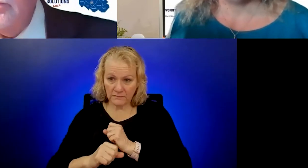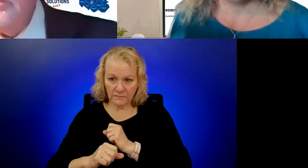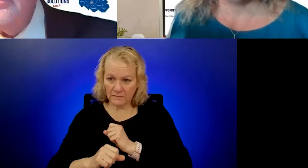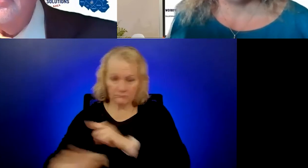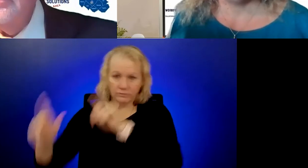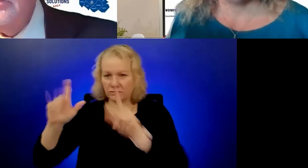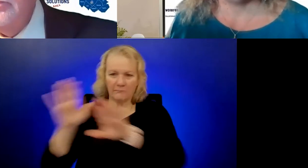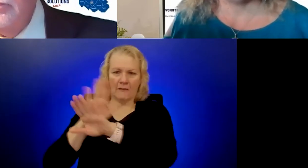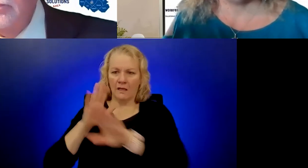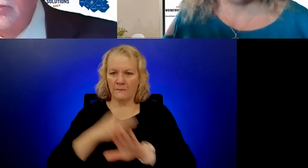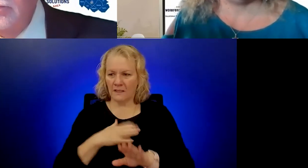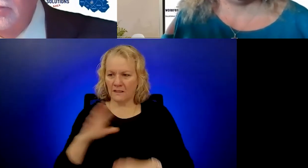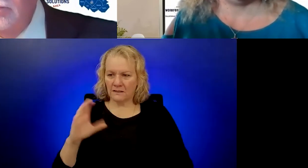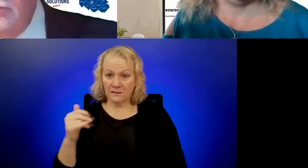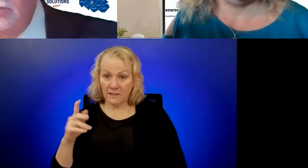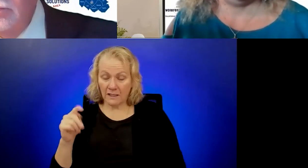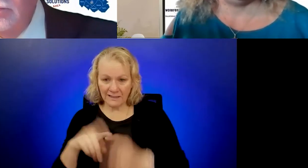anymore.